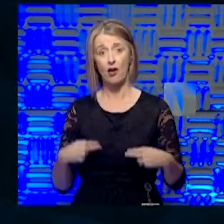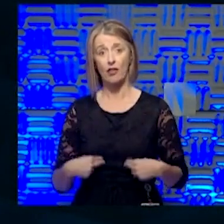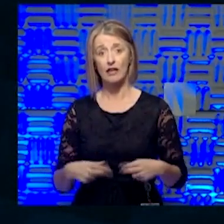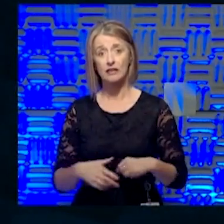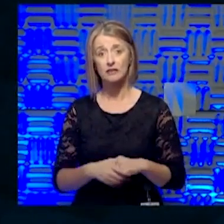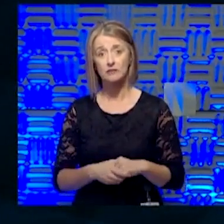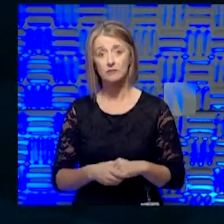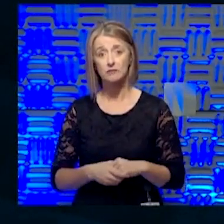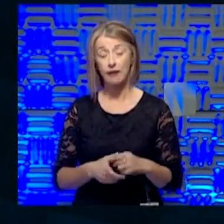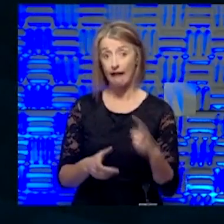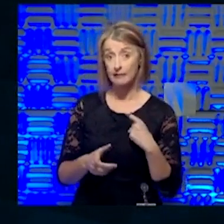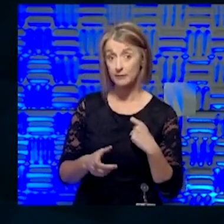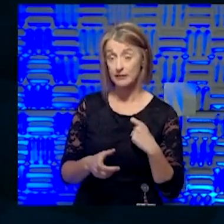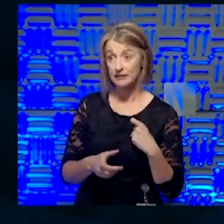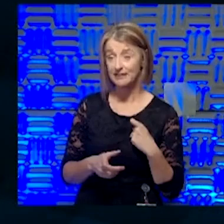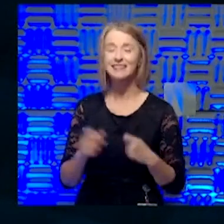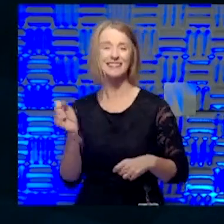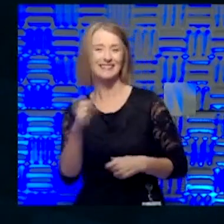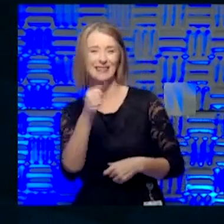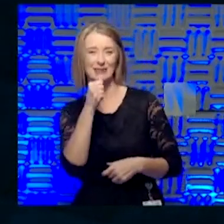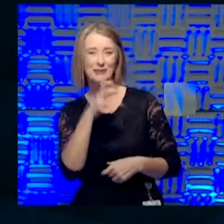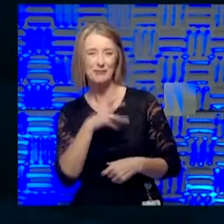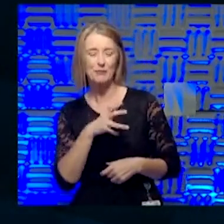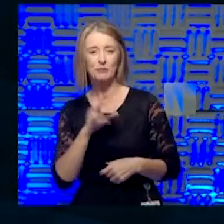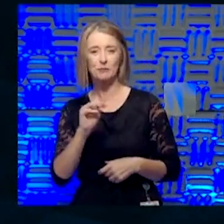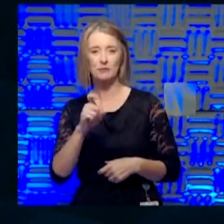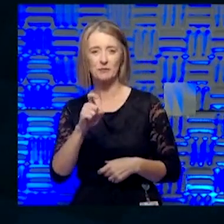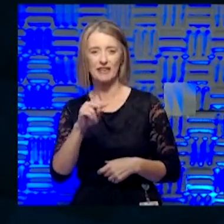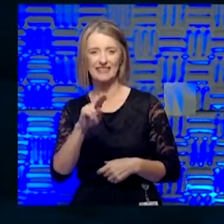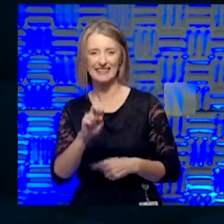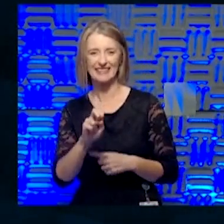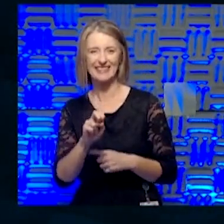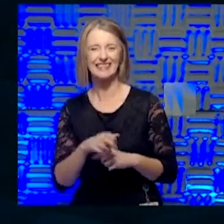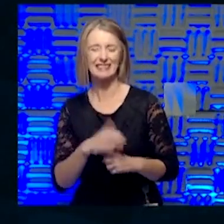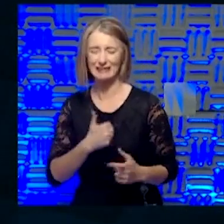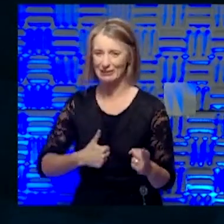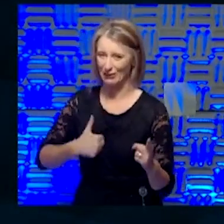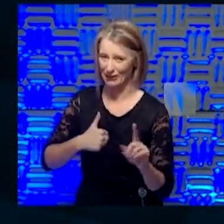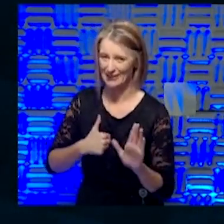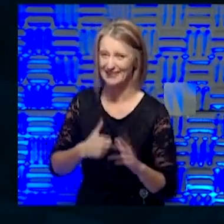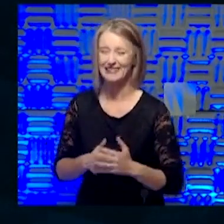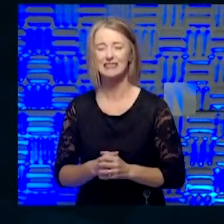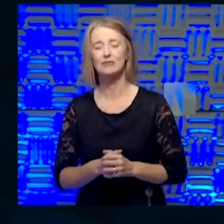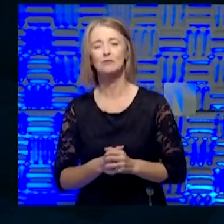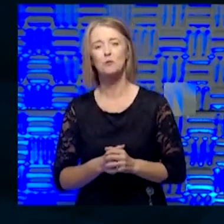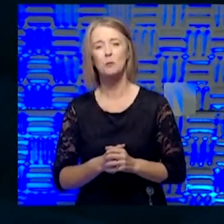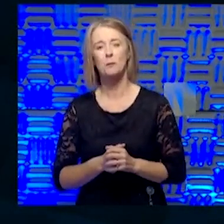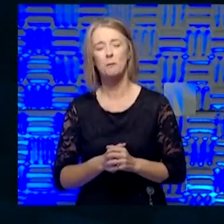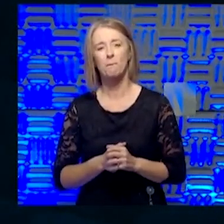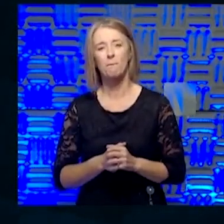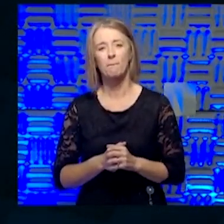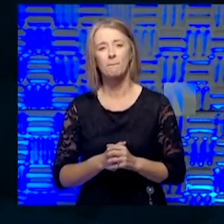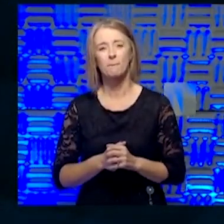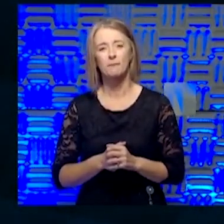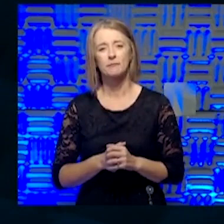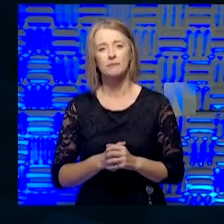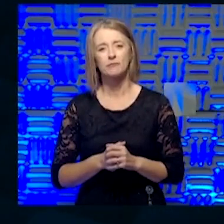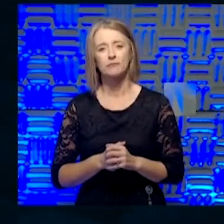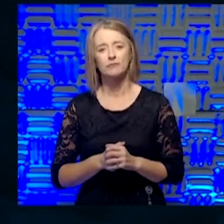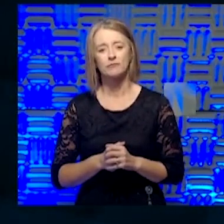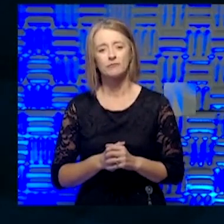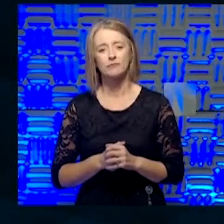Oh, you asking me? Yes. Maxine? I'm sorry. With me, I've dealt